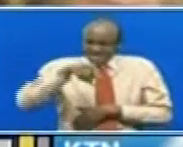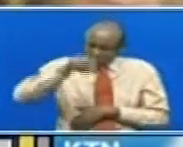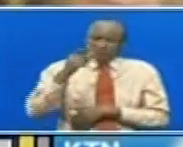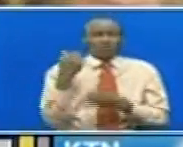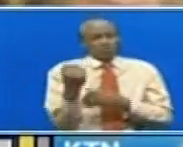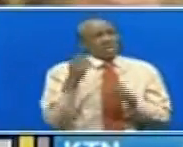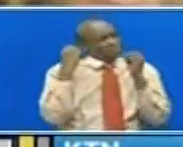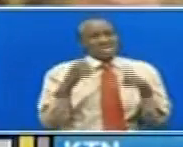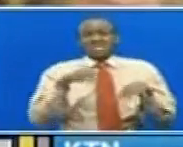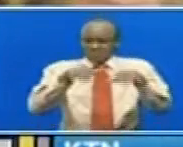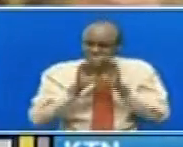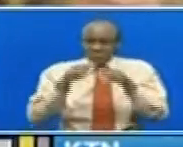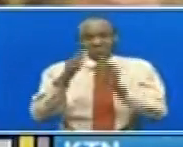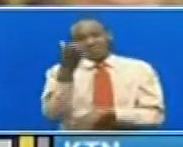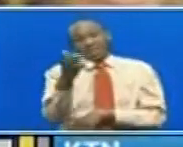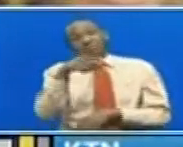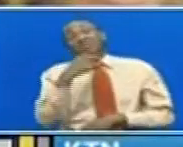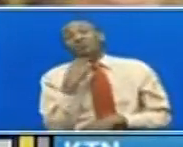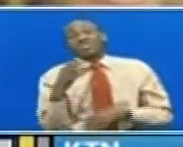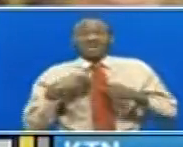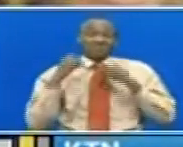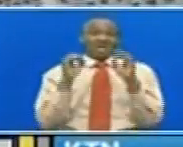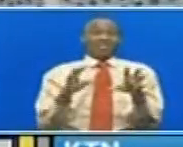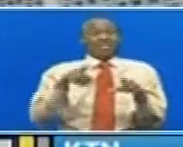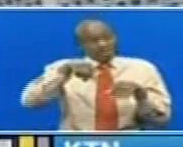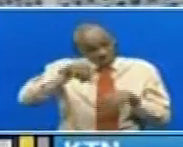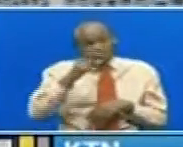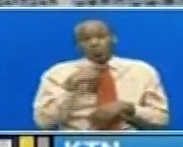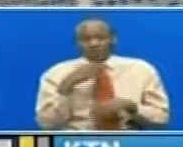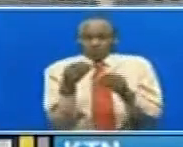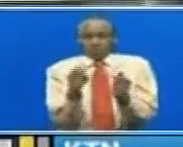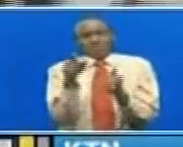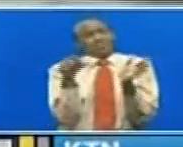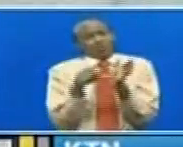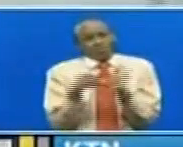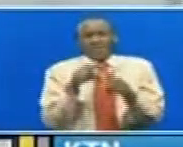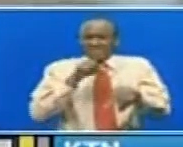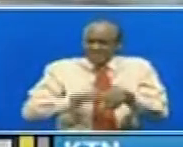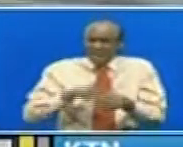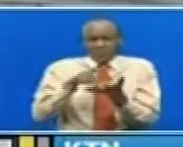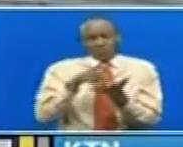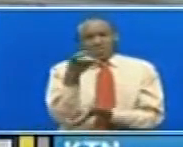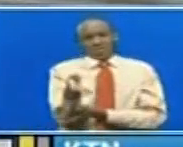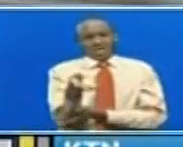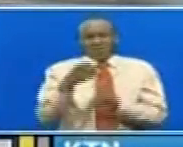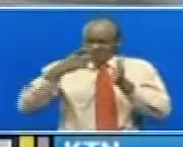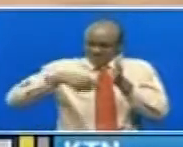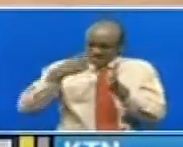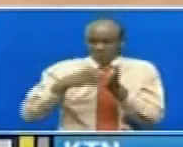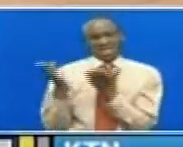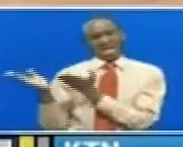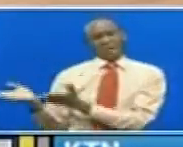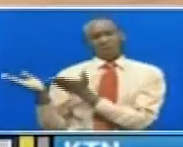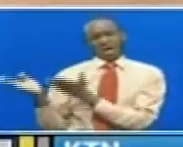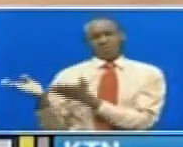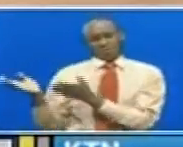children. A voiceless community still seeking redress after exposure to lead by the metal refinery company,